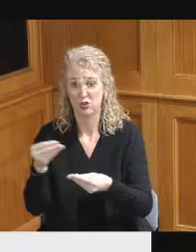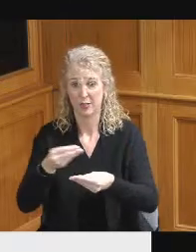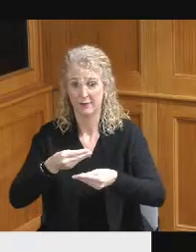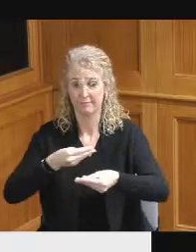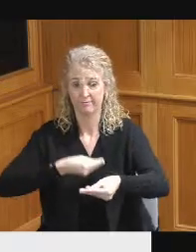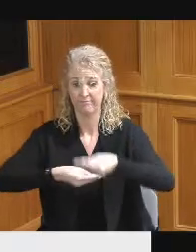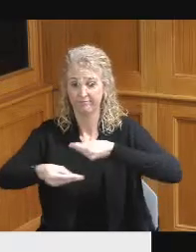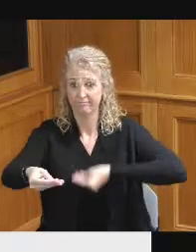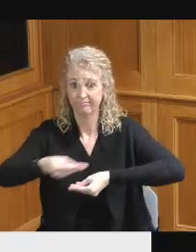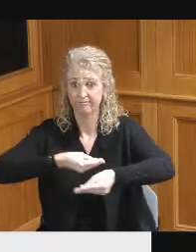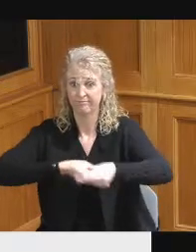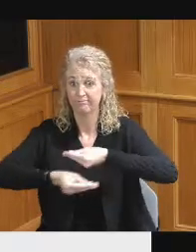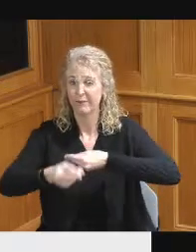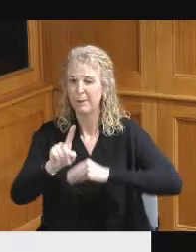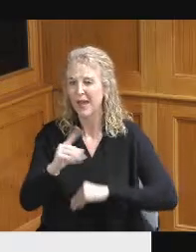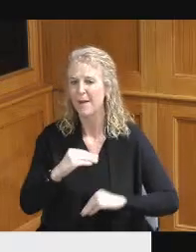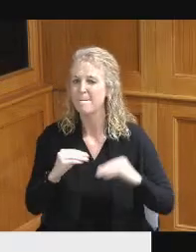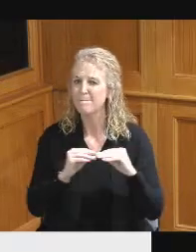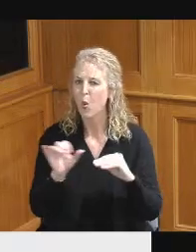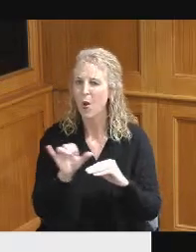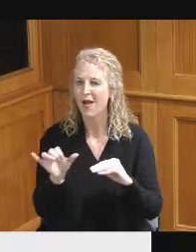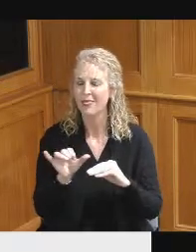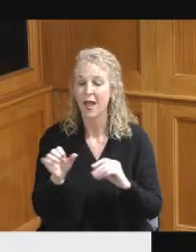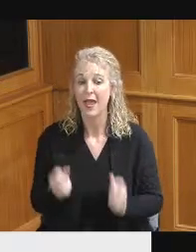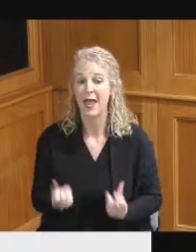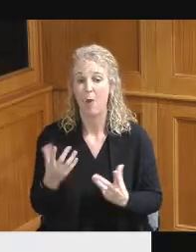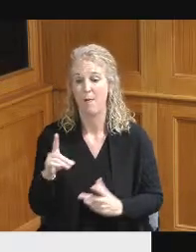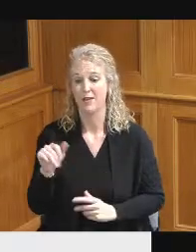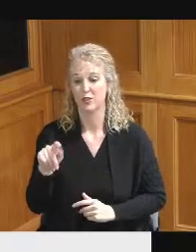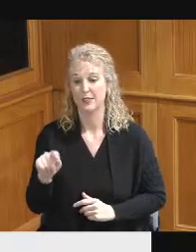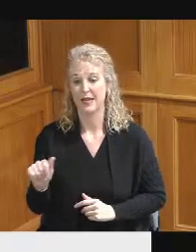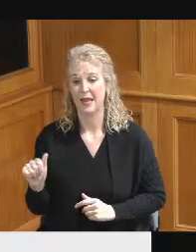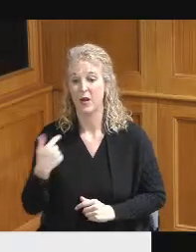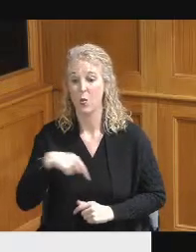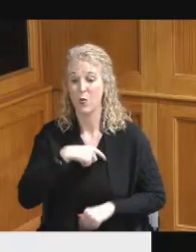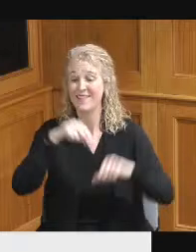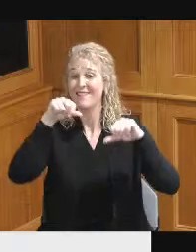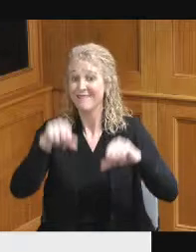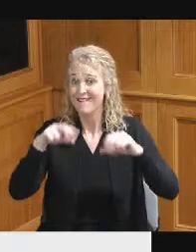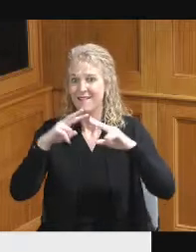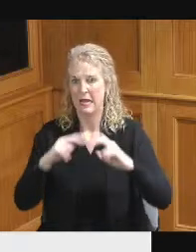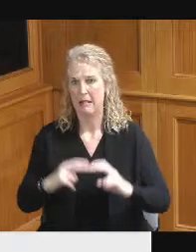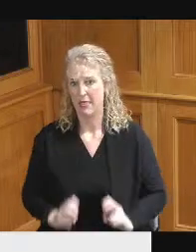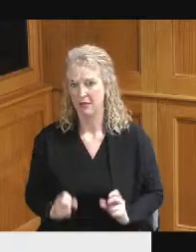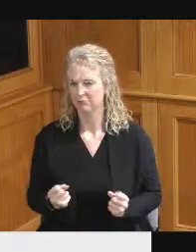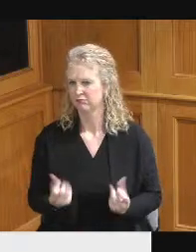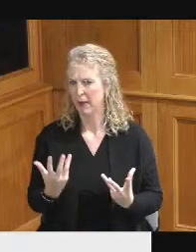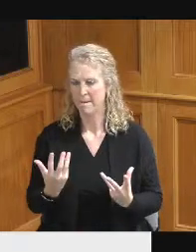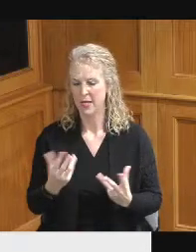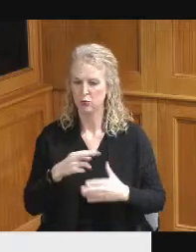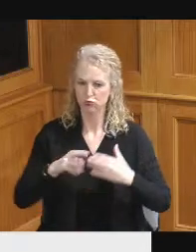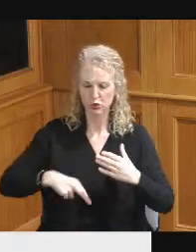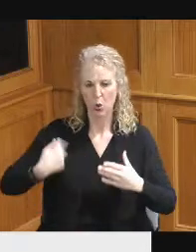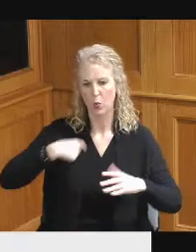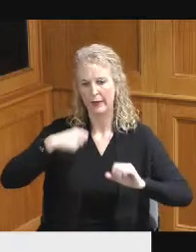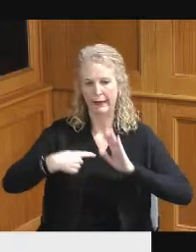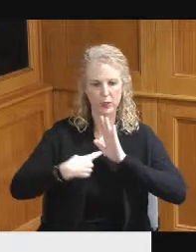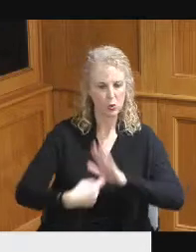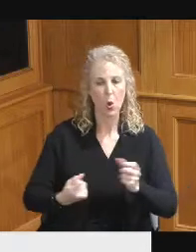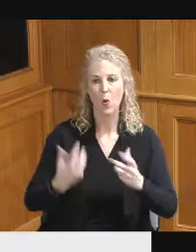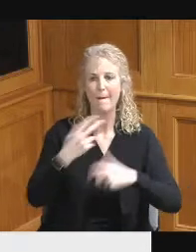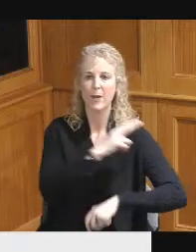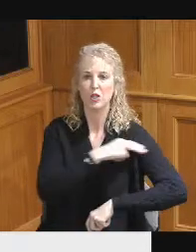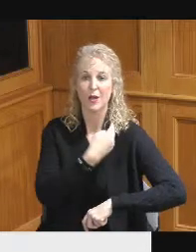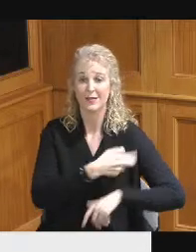but more about capacity and capacity and utilization of the